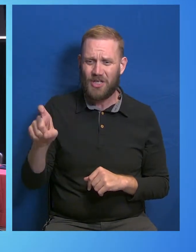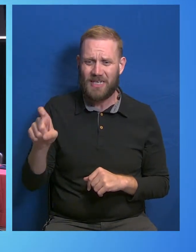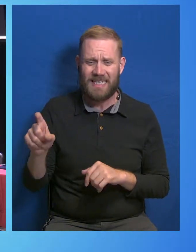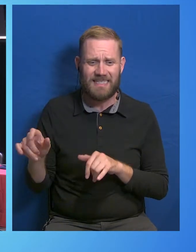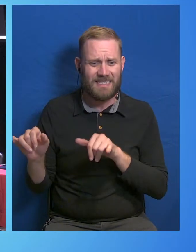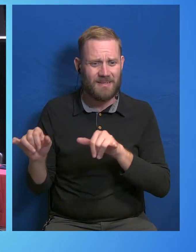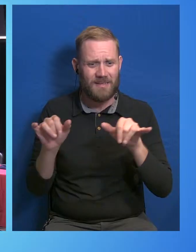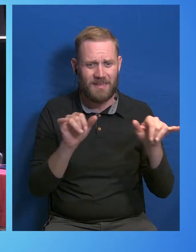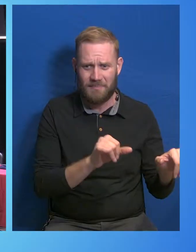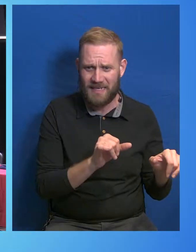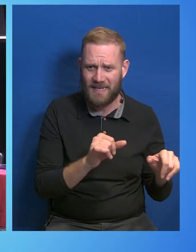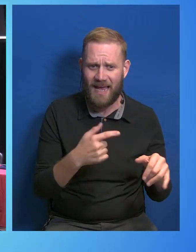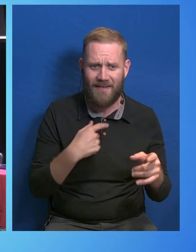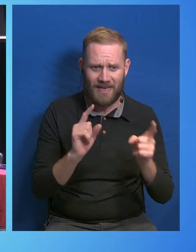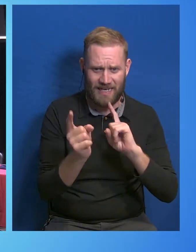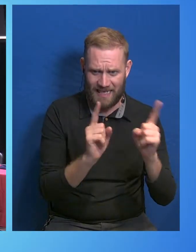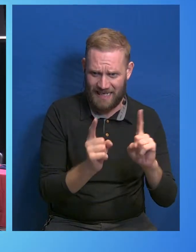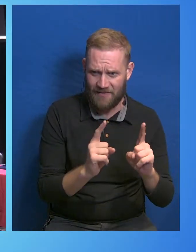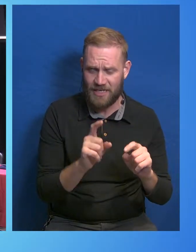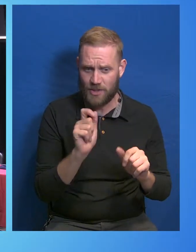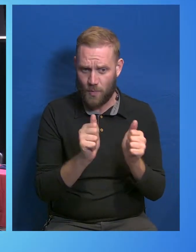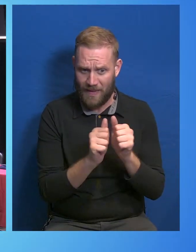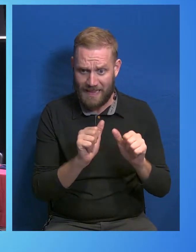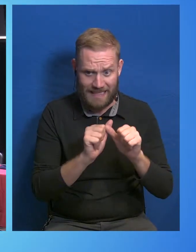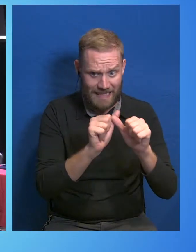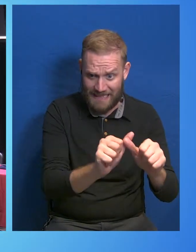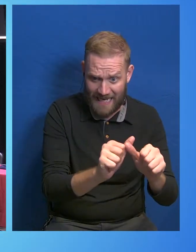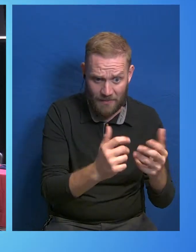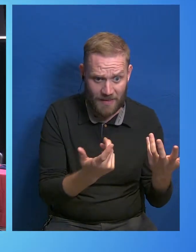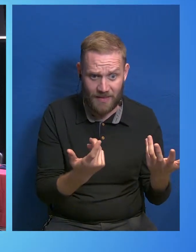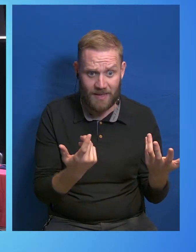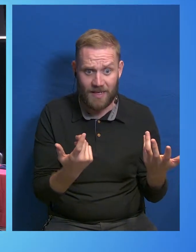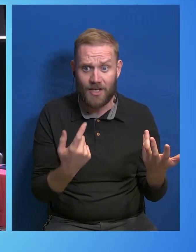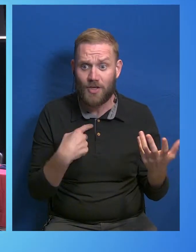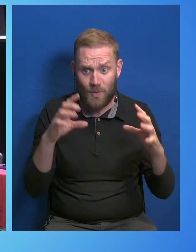dynamics associated with the sustainability of the school. It's just like you said,